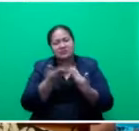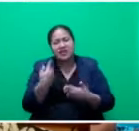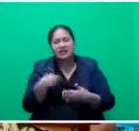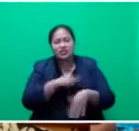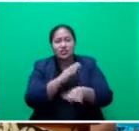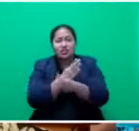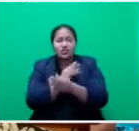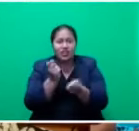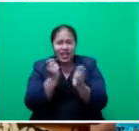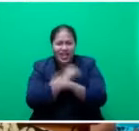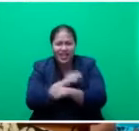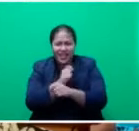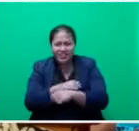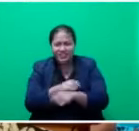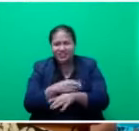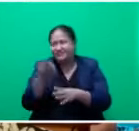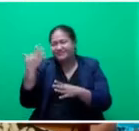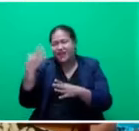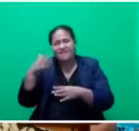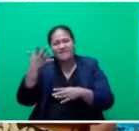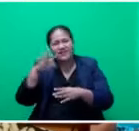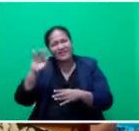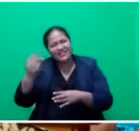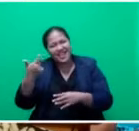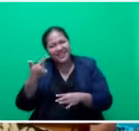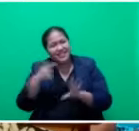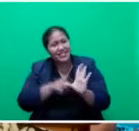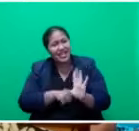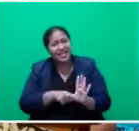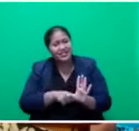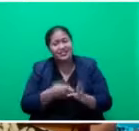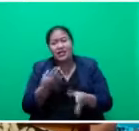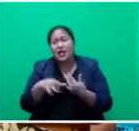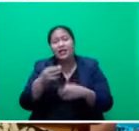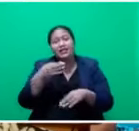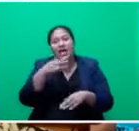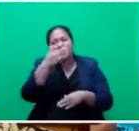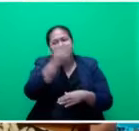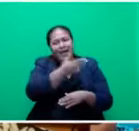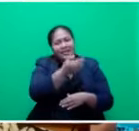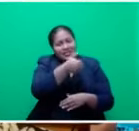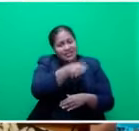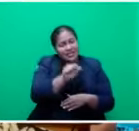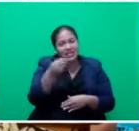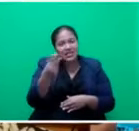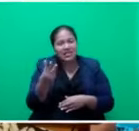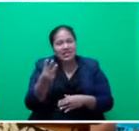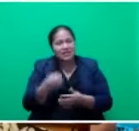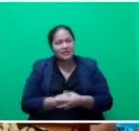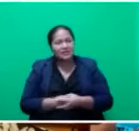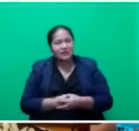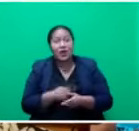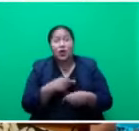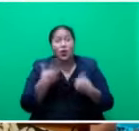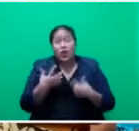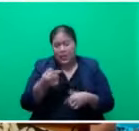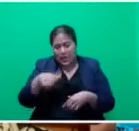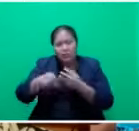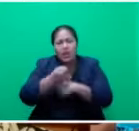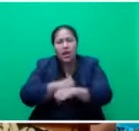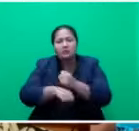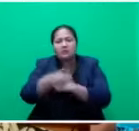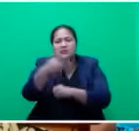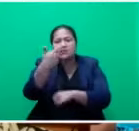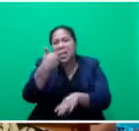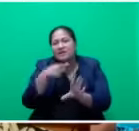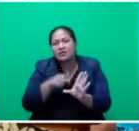formation 57 years ago in 1963. We are 7 years older. We are 7